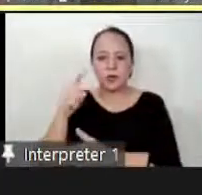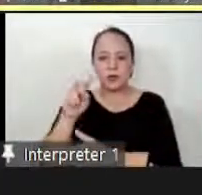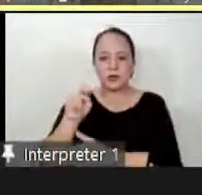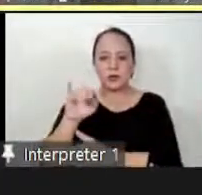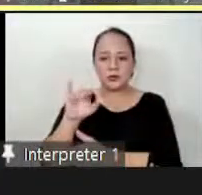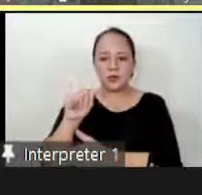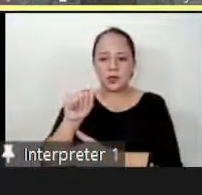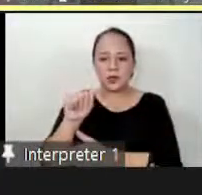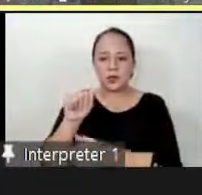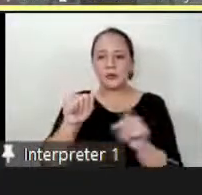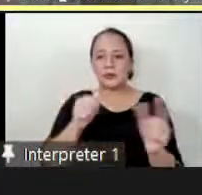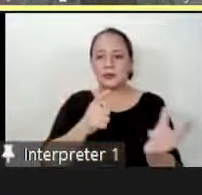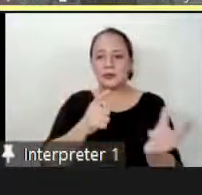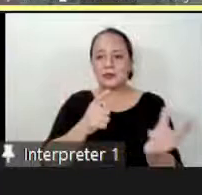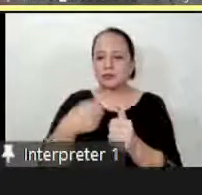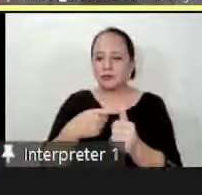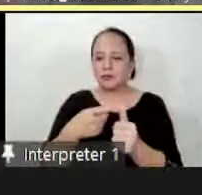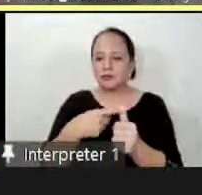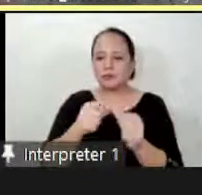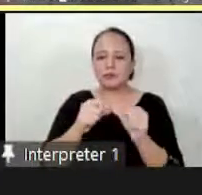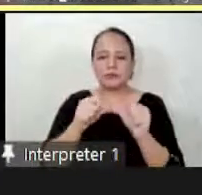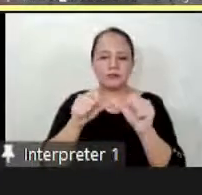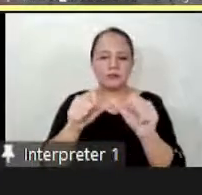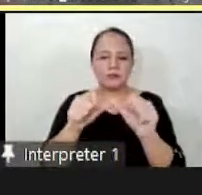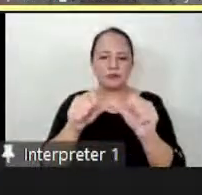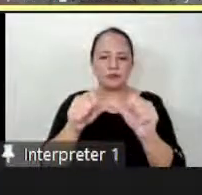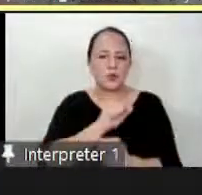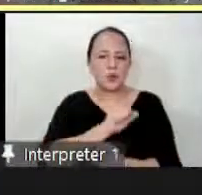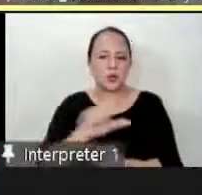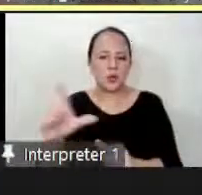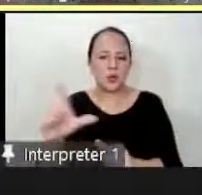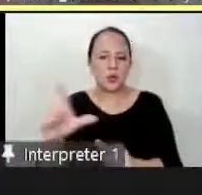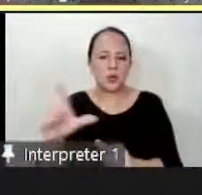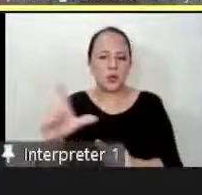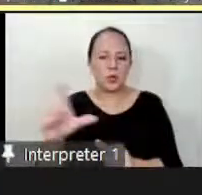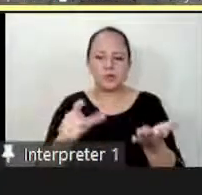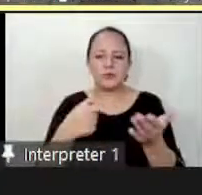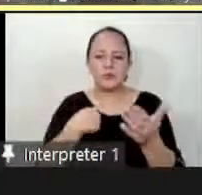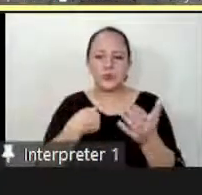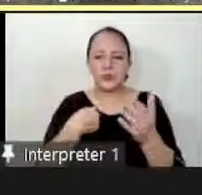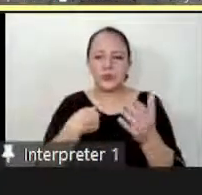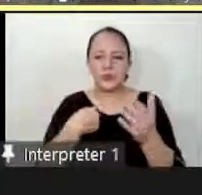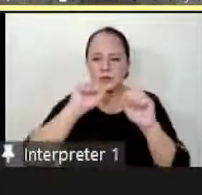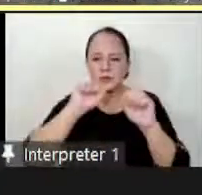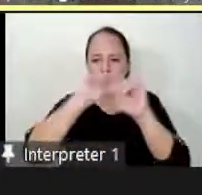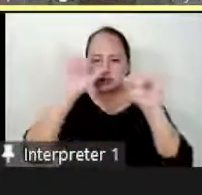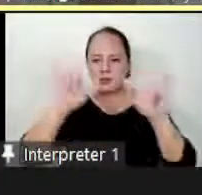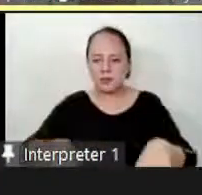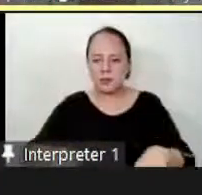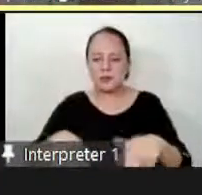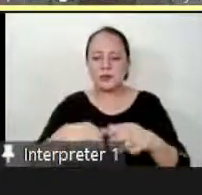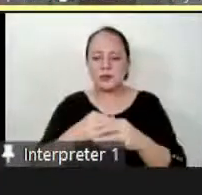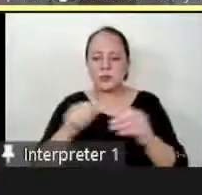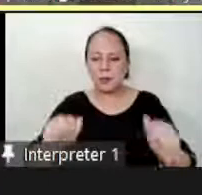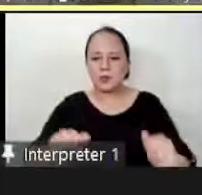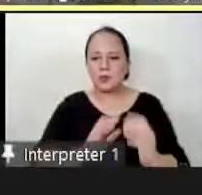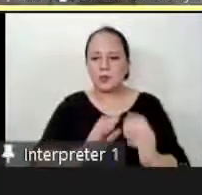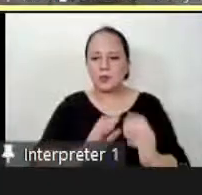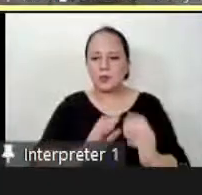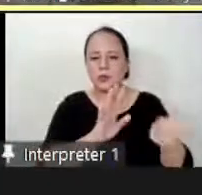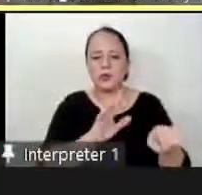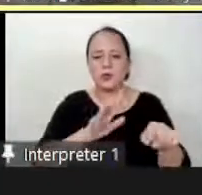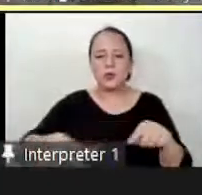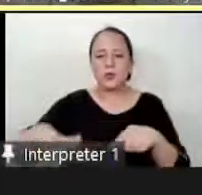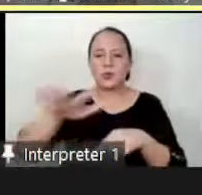map out, prioritize, and sustain all our whole of system and life course approaches across